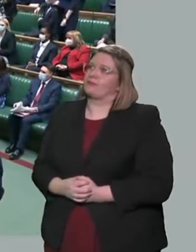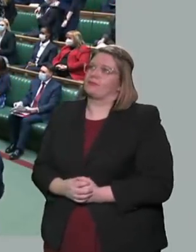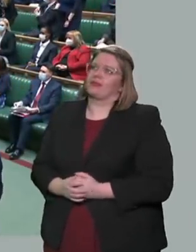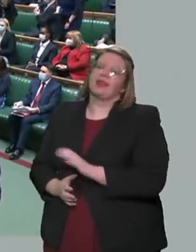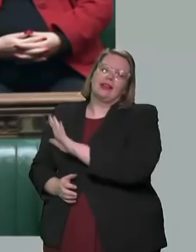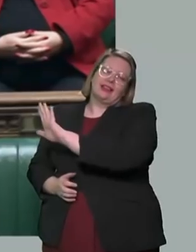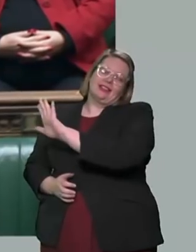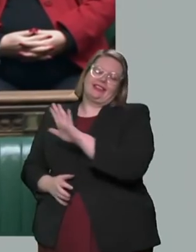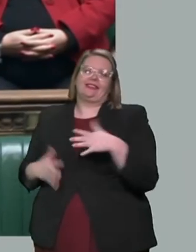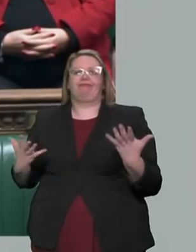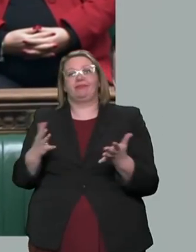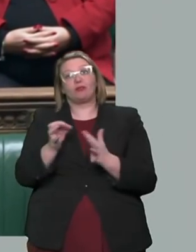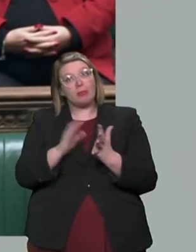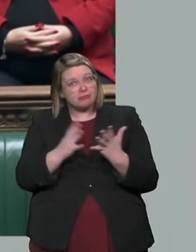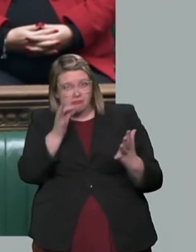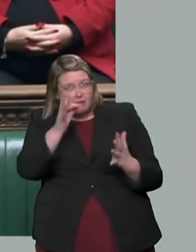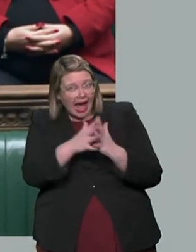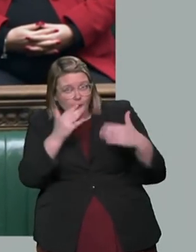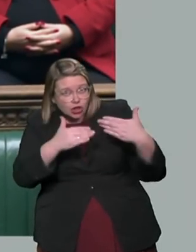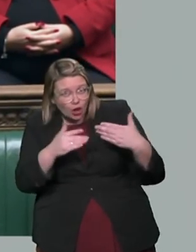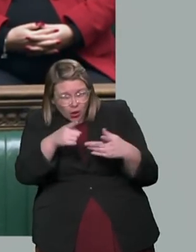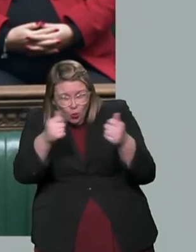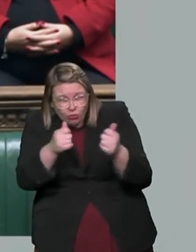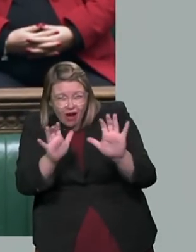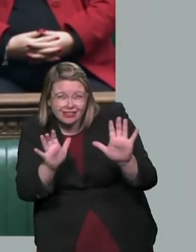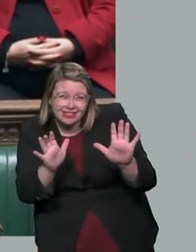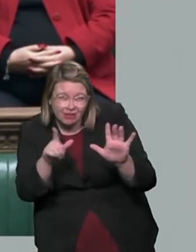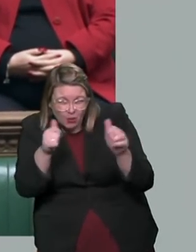So, Prime Minister, how's it going? Are you okay?